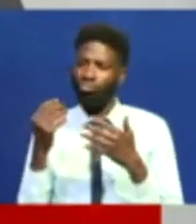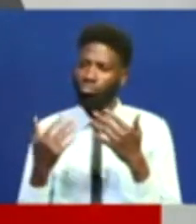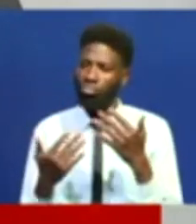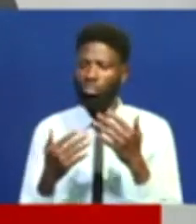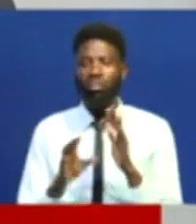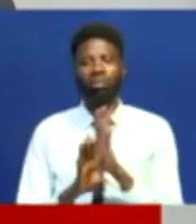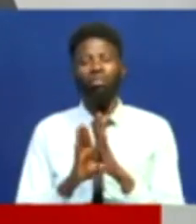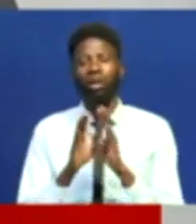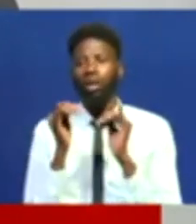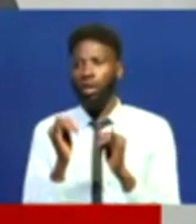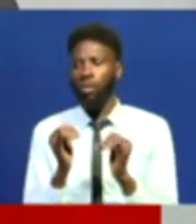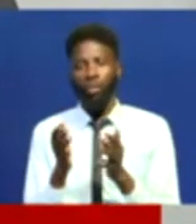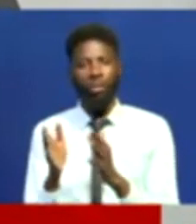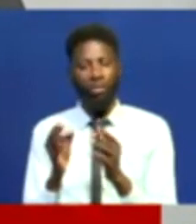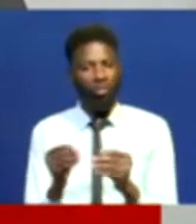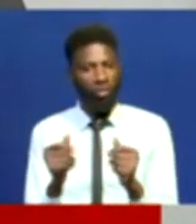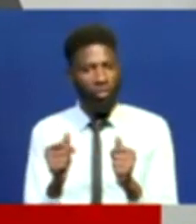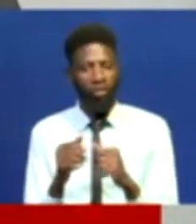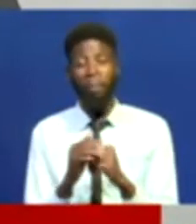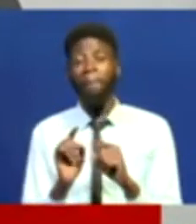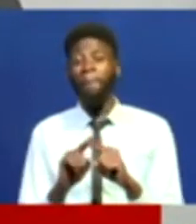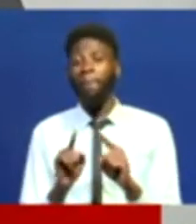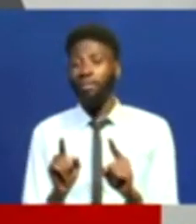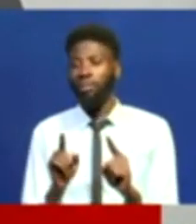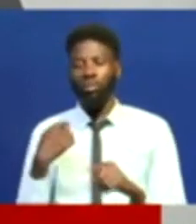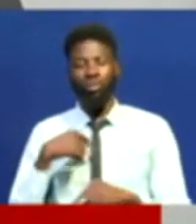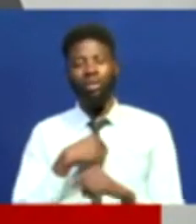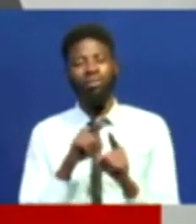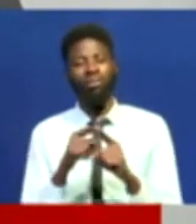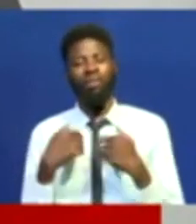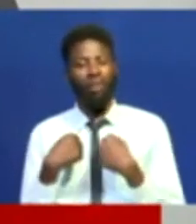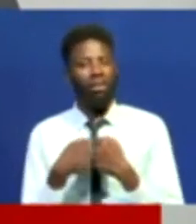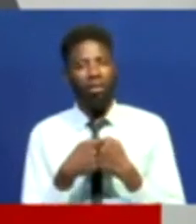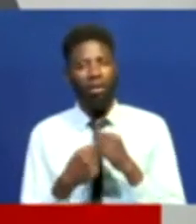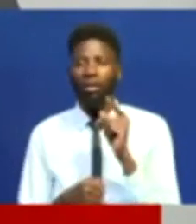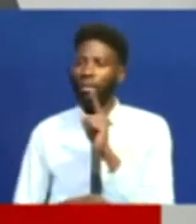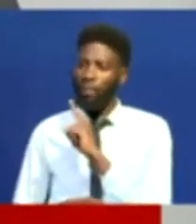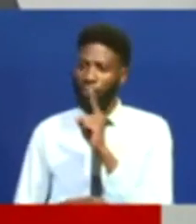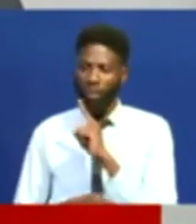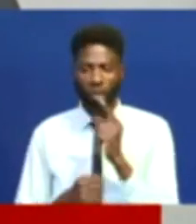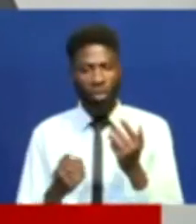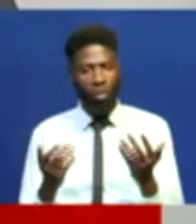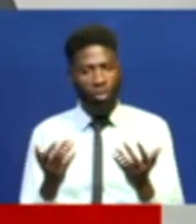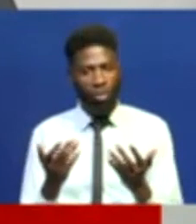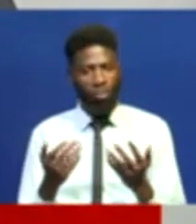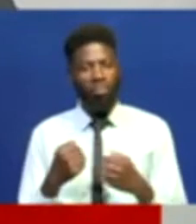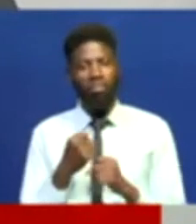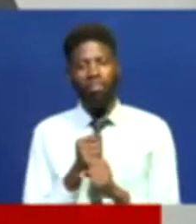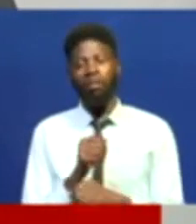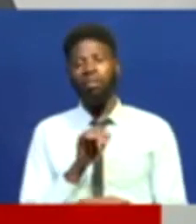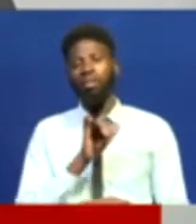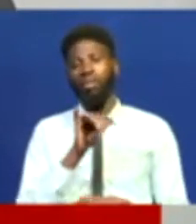new solutions. Mm-hmm. However, we still have a lot of challenges when it comes to making these